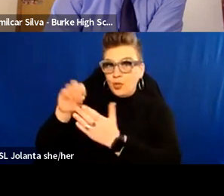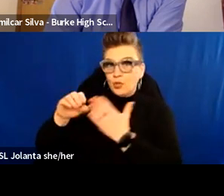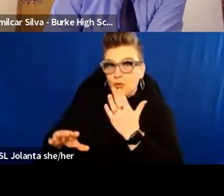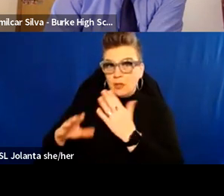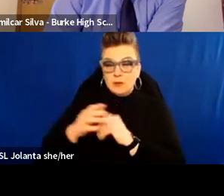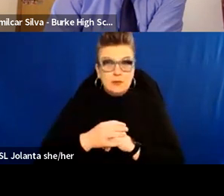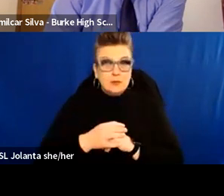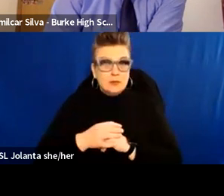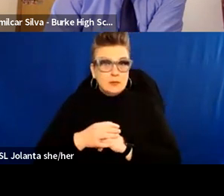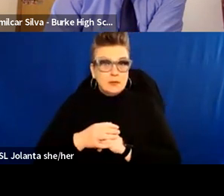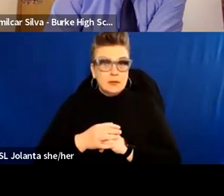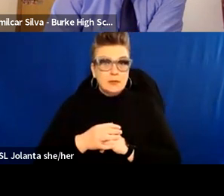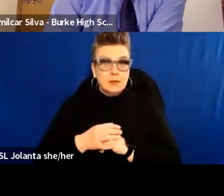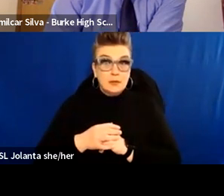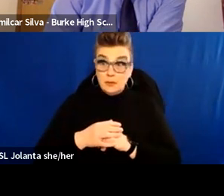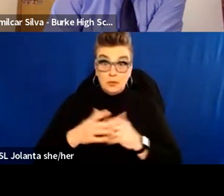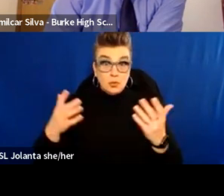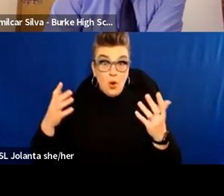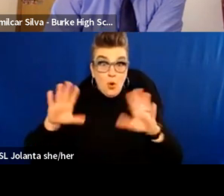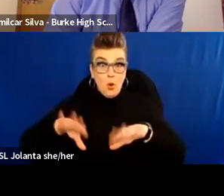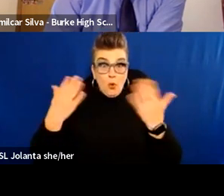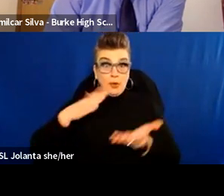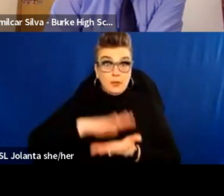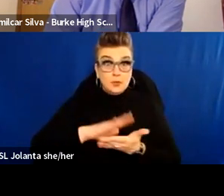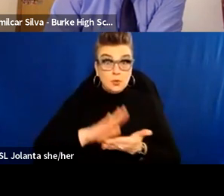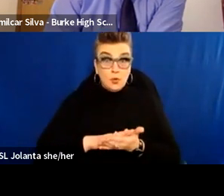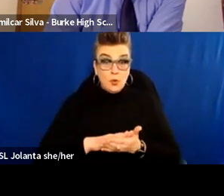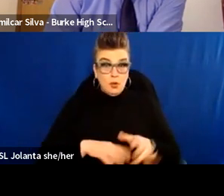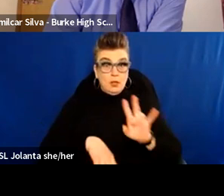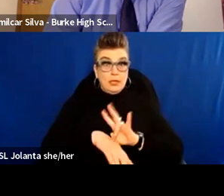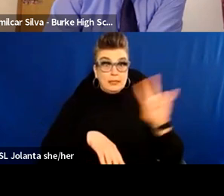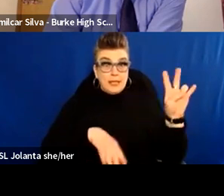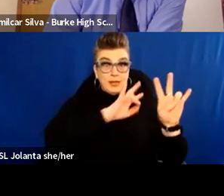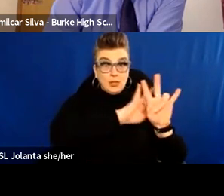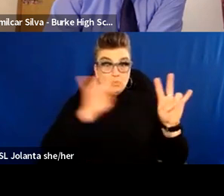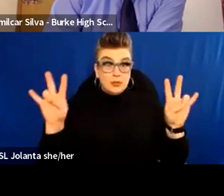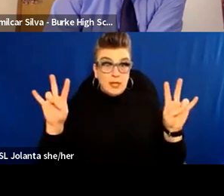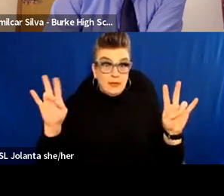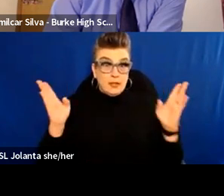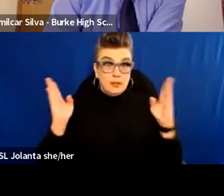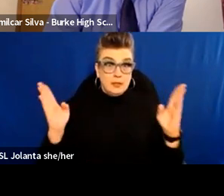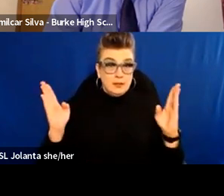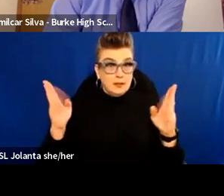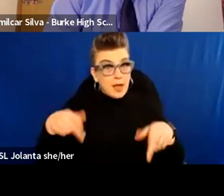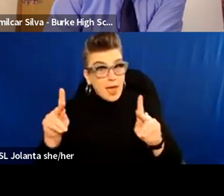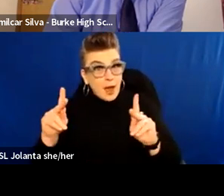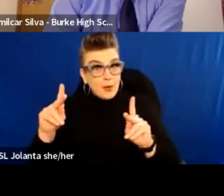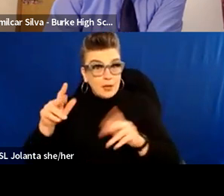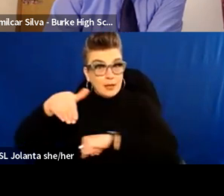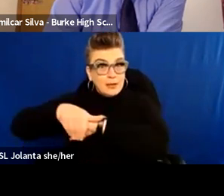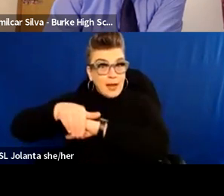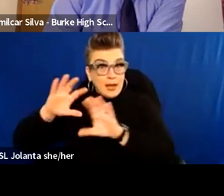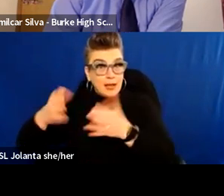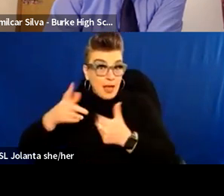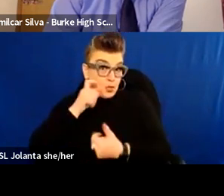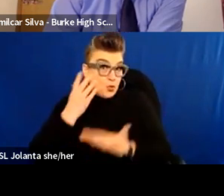open you know from like 7 a.m until 7 pm and being able to have pm classes for students who might need that type